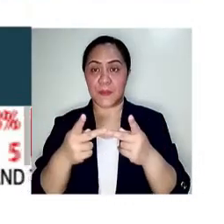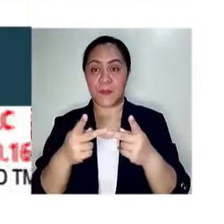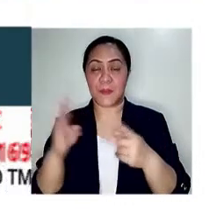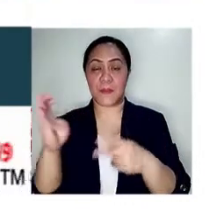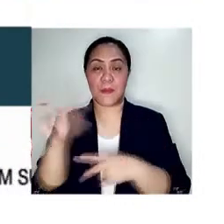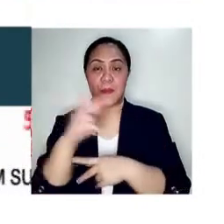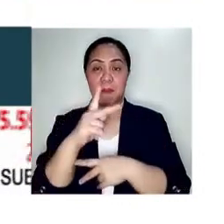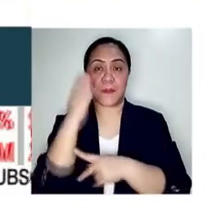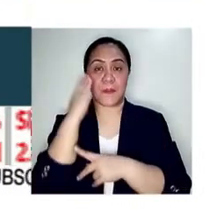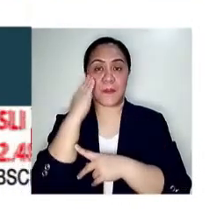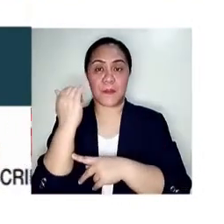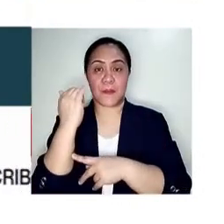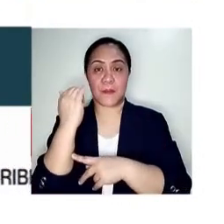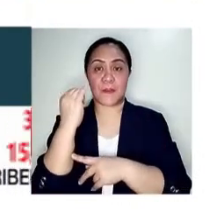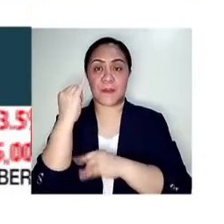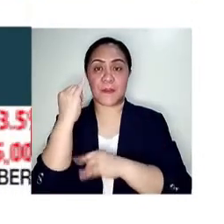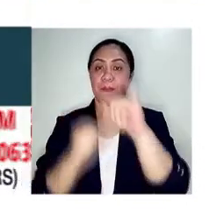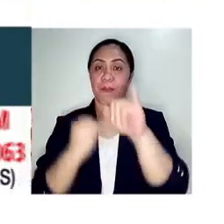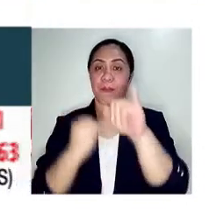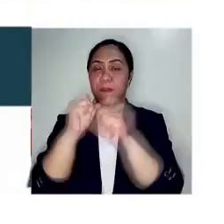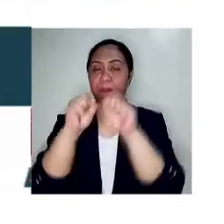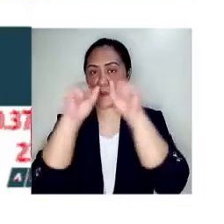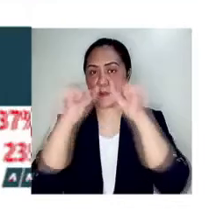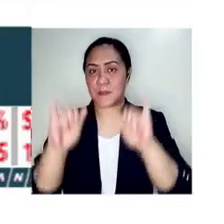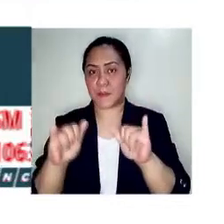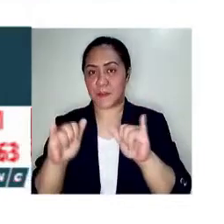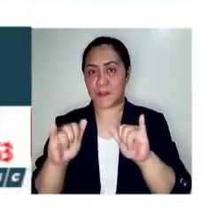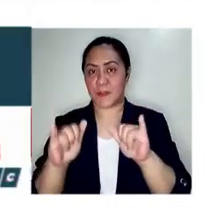in an international system where it has